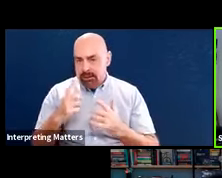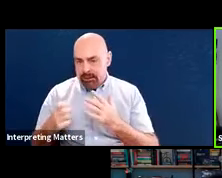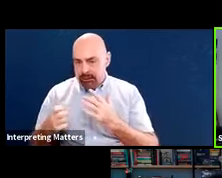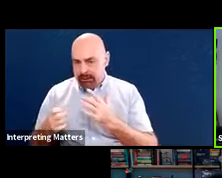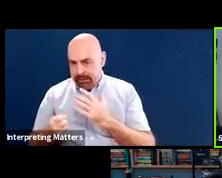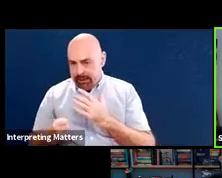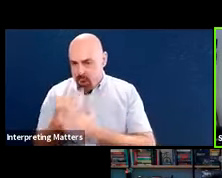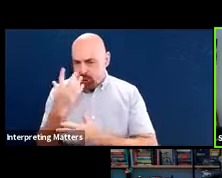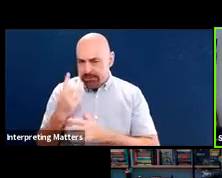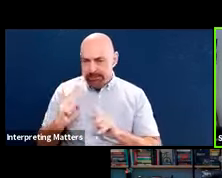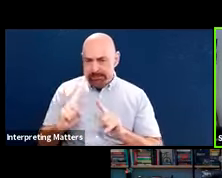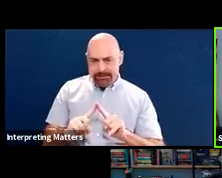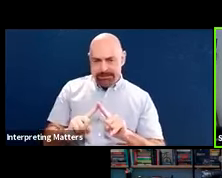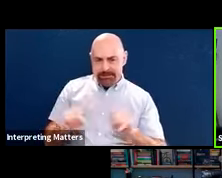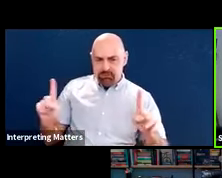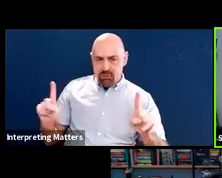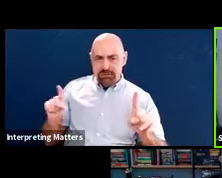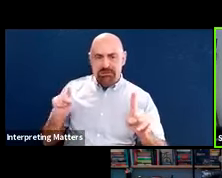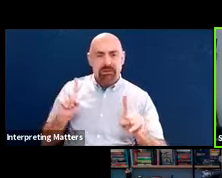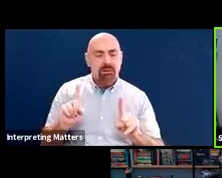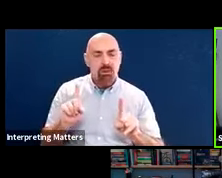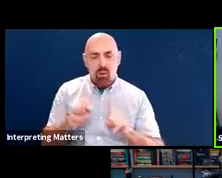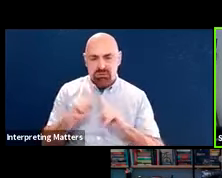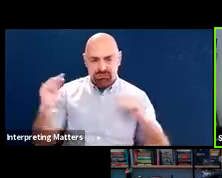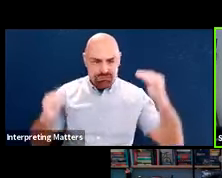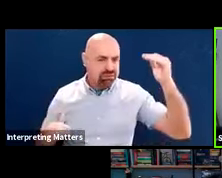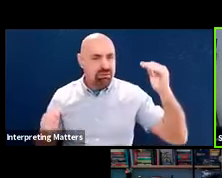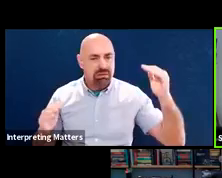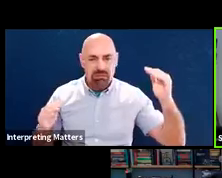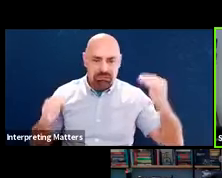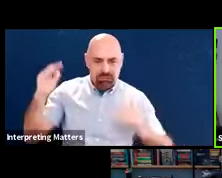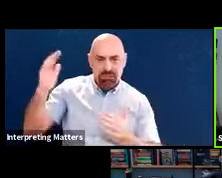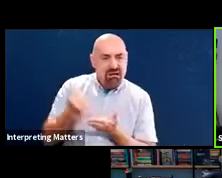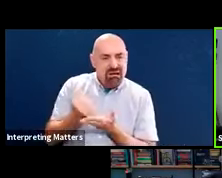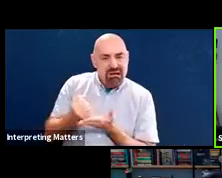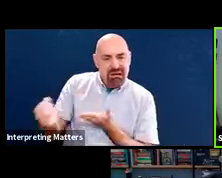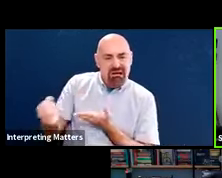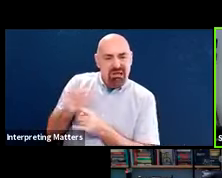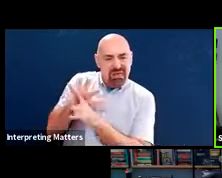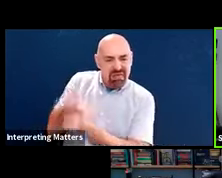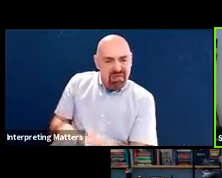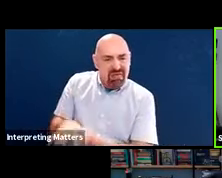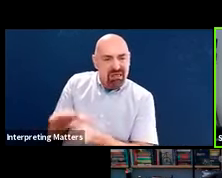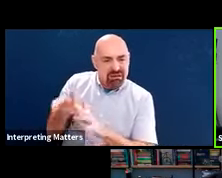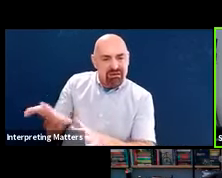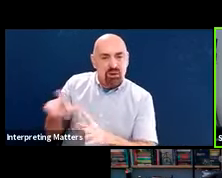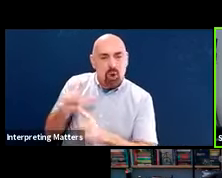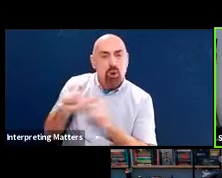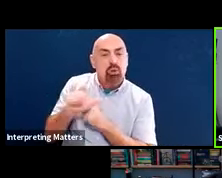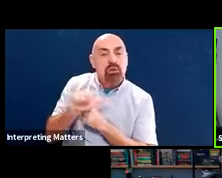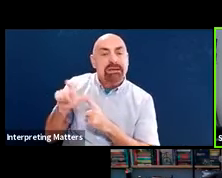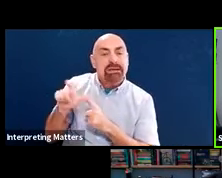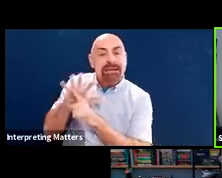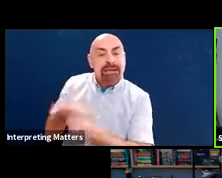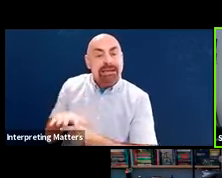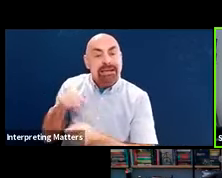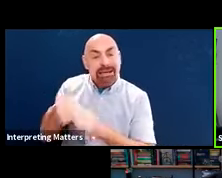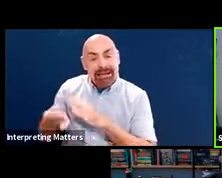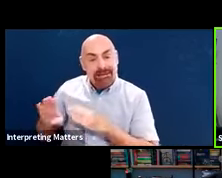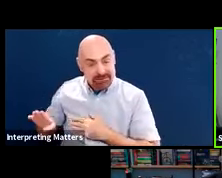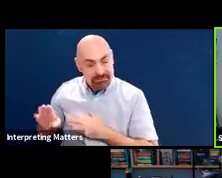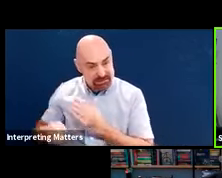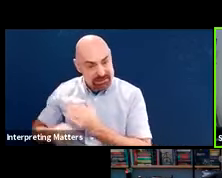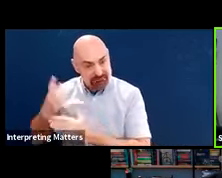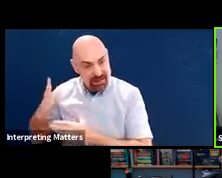growing disparities, but also alienation, marginalization of entire community, both in emerging, in